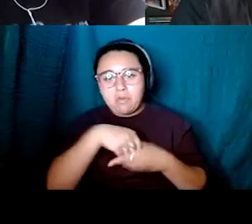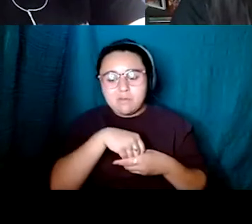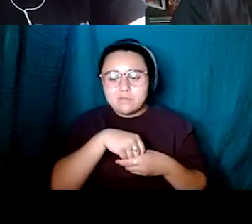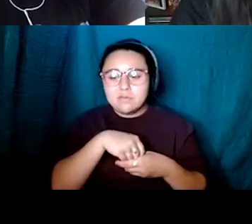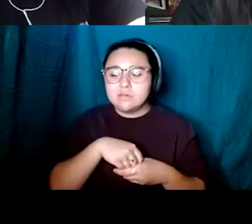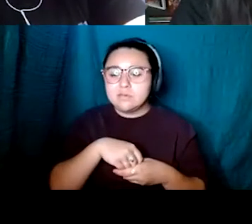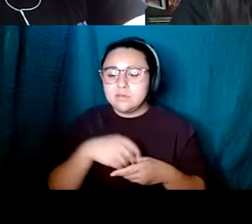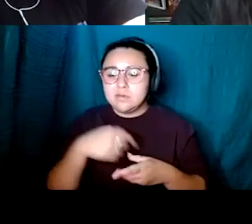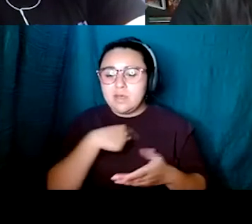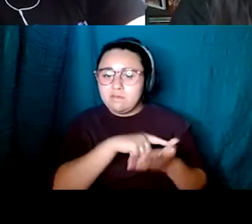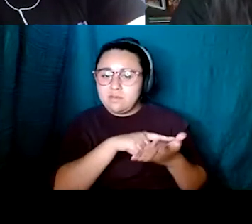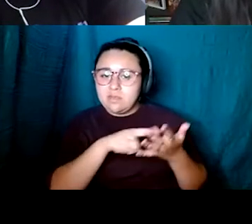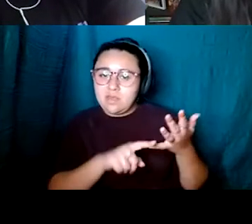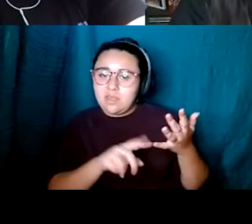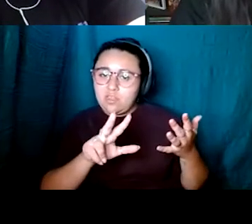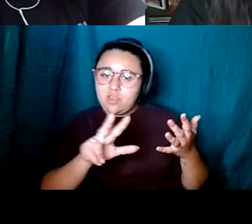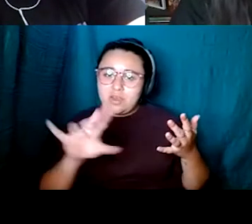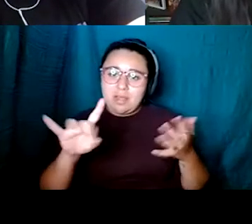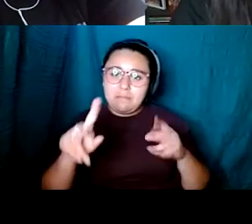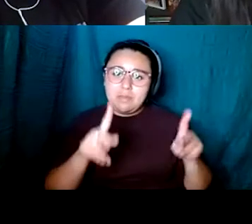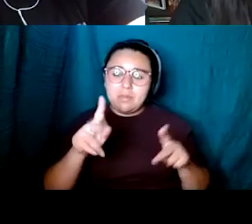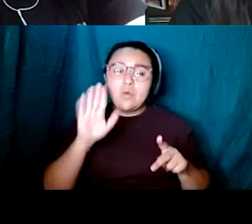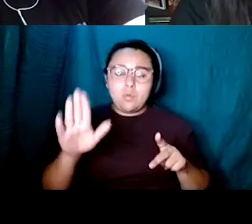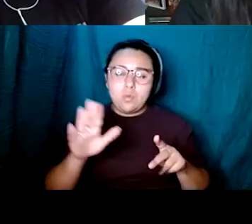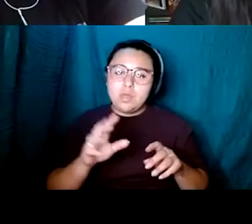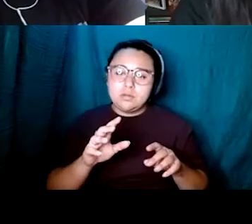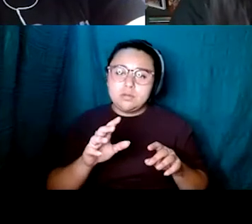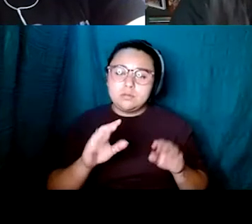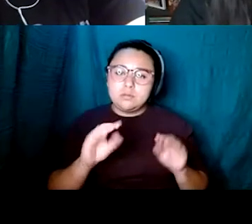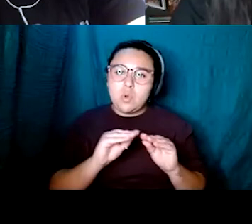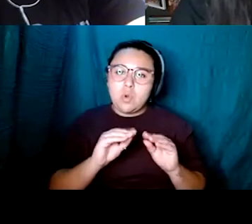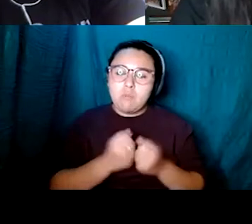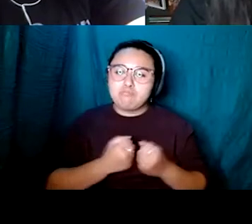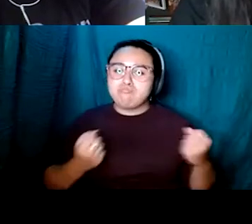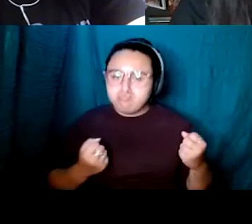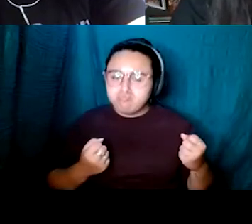we have these 30 people who are really willing to open themselves up in that way.